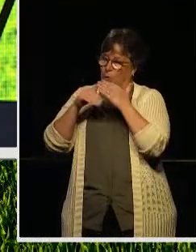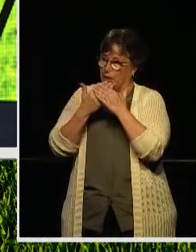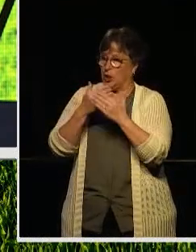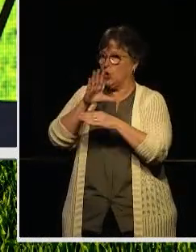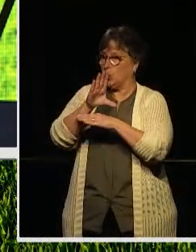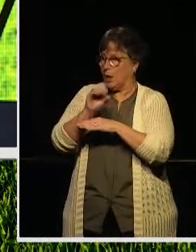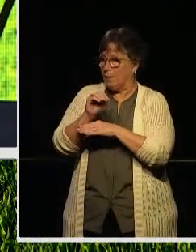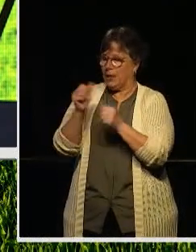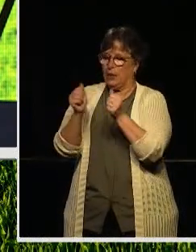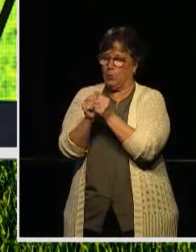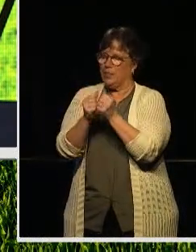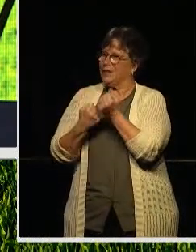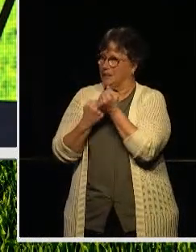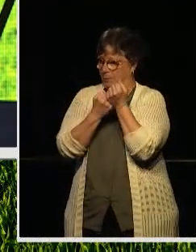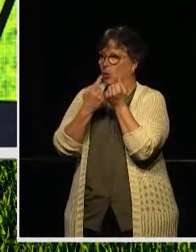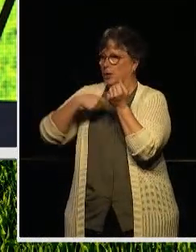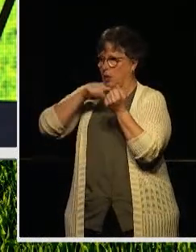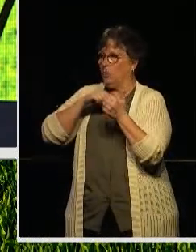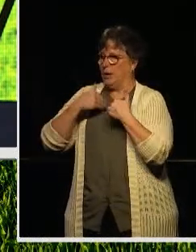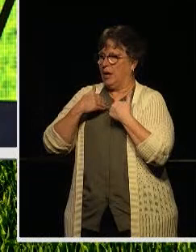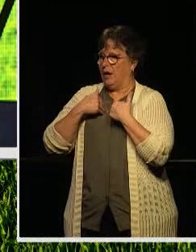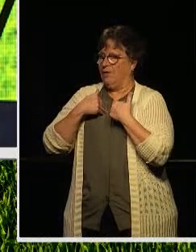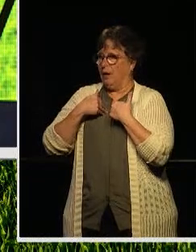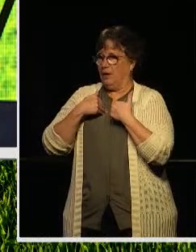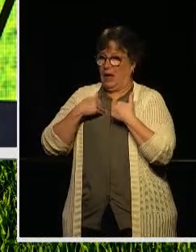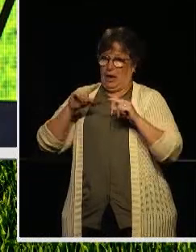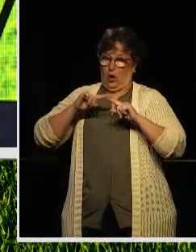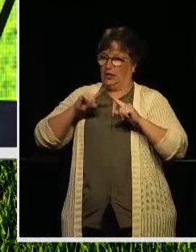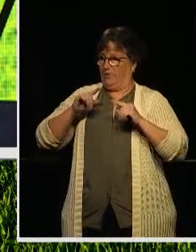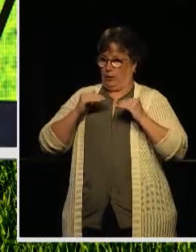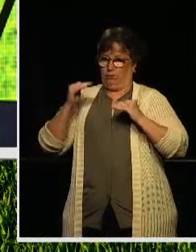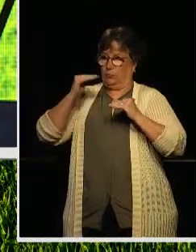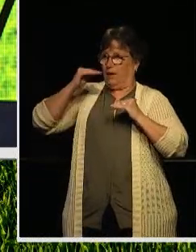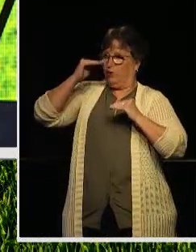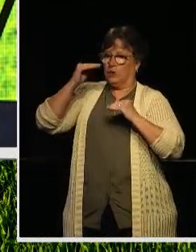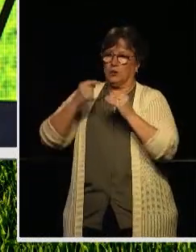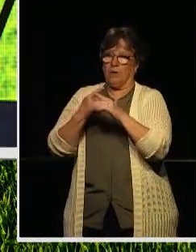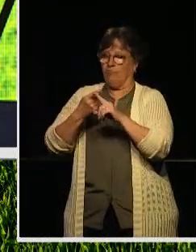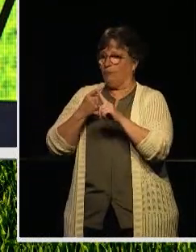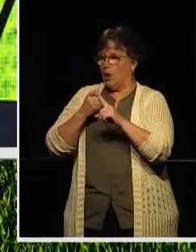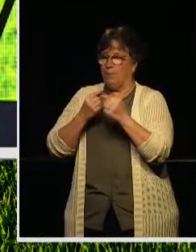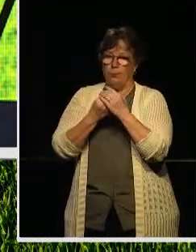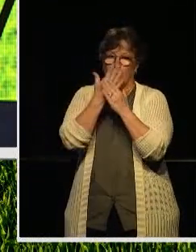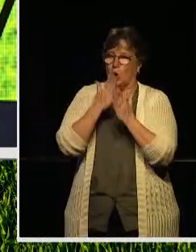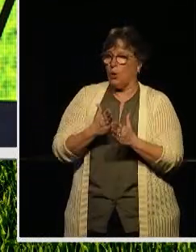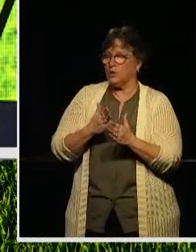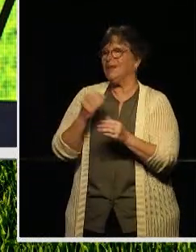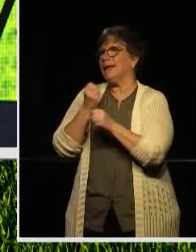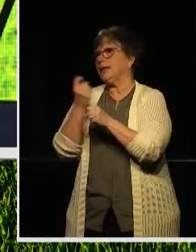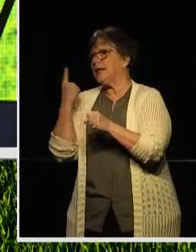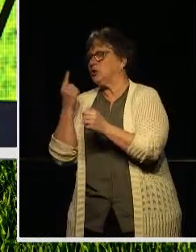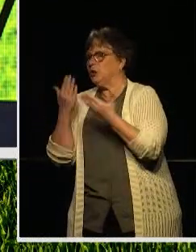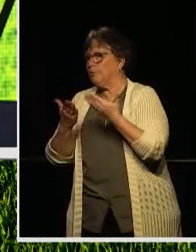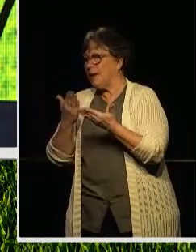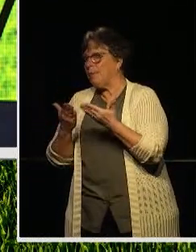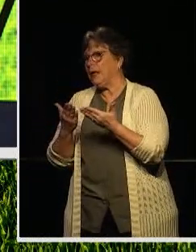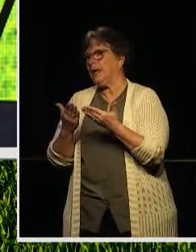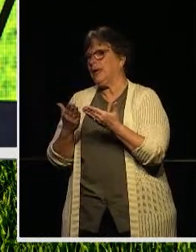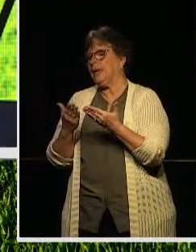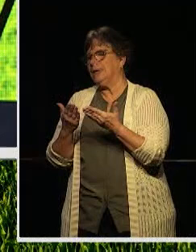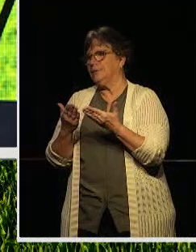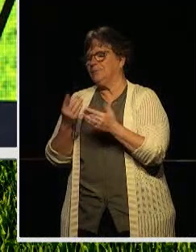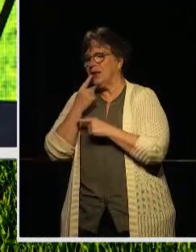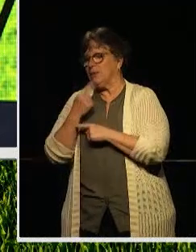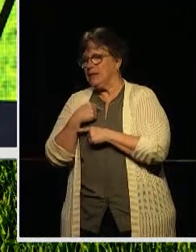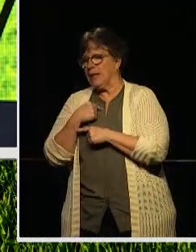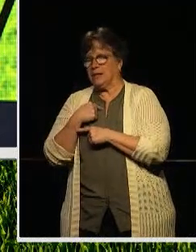that we receive kind of at all levels from growers who, last year might have said like, hey, this isn't working yet,